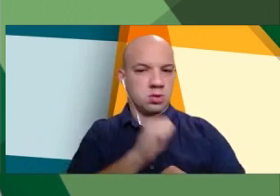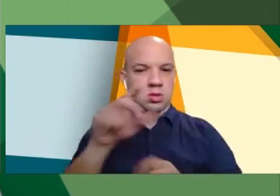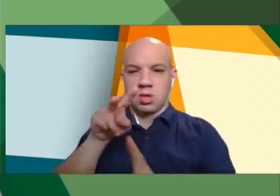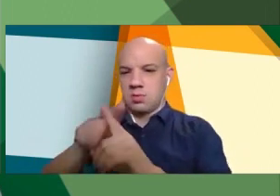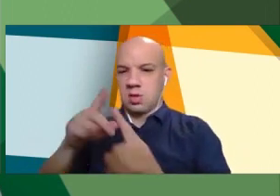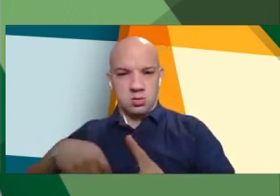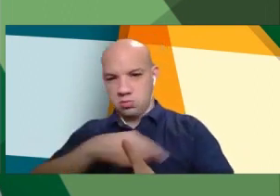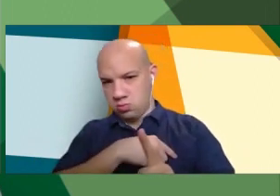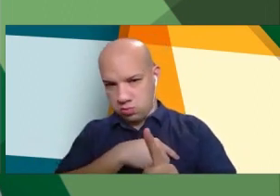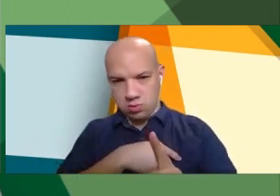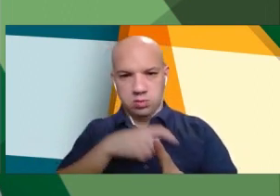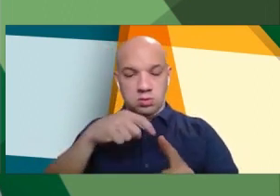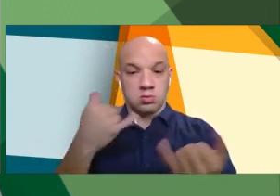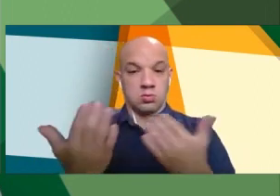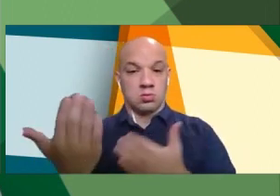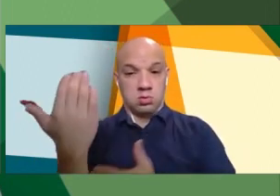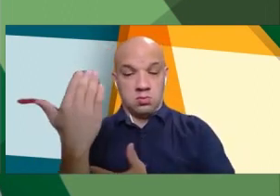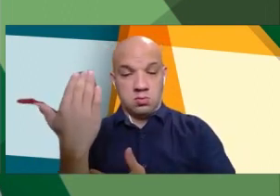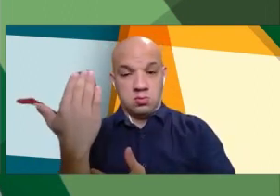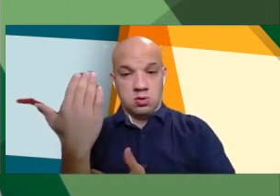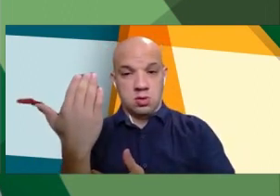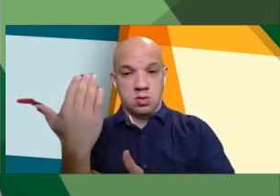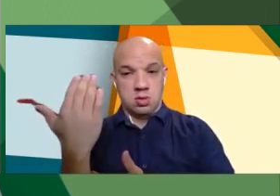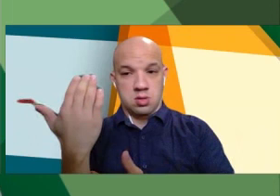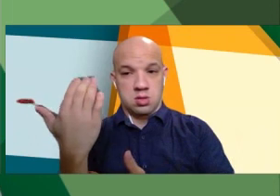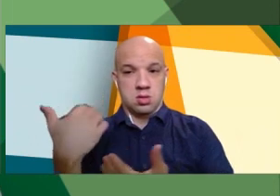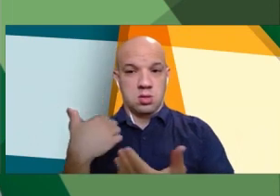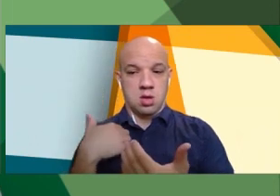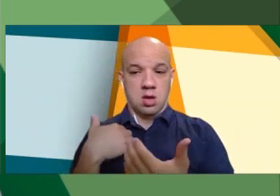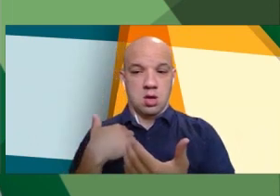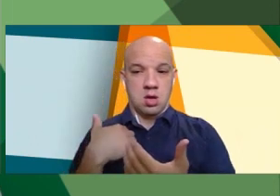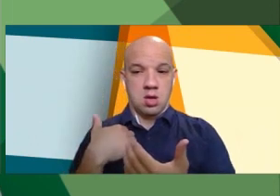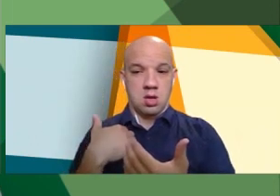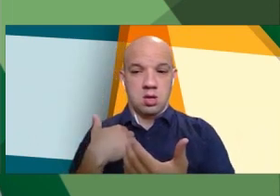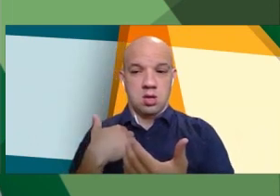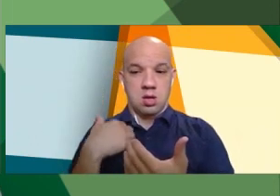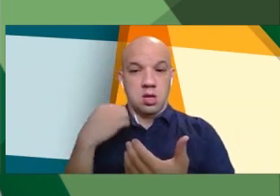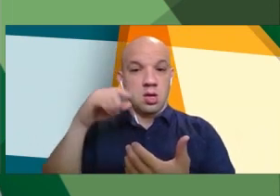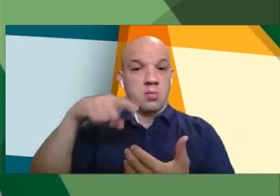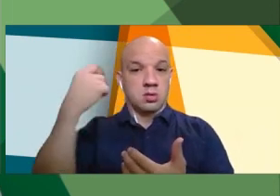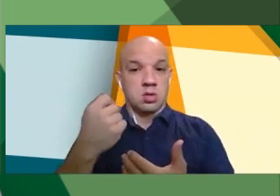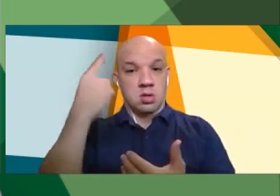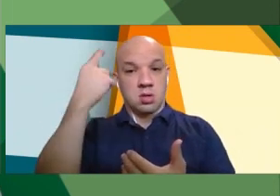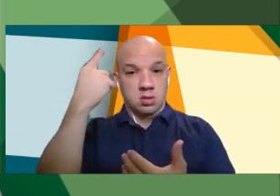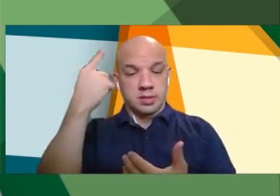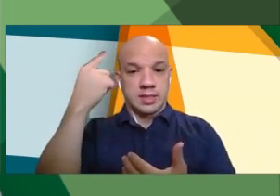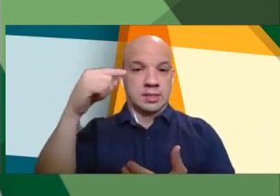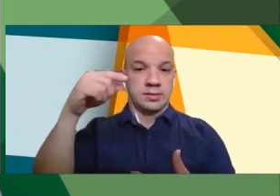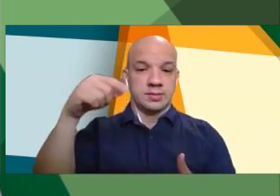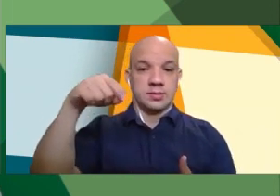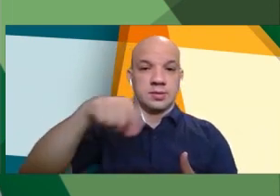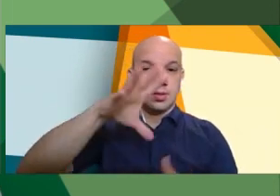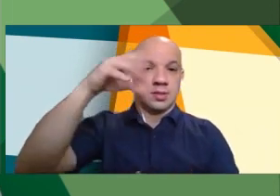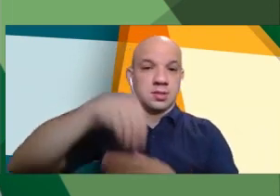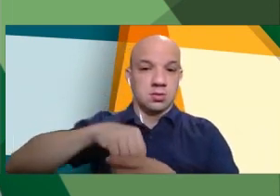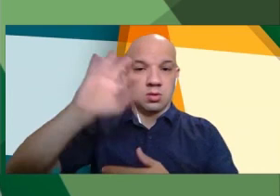this morning, but I needed you to understand that is as well a part of federal compliance